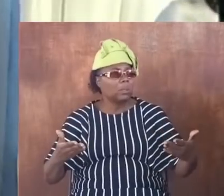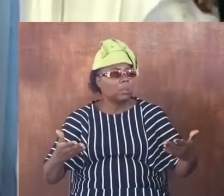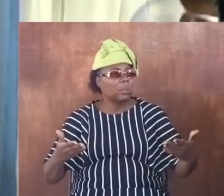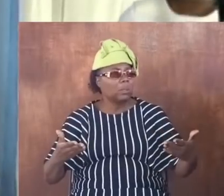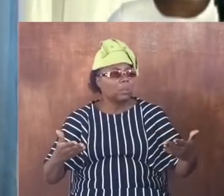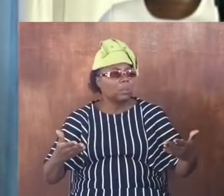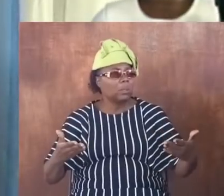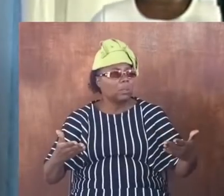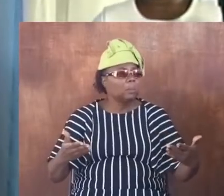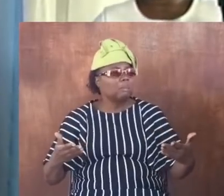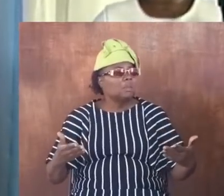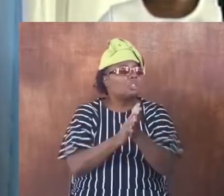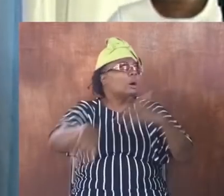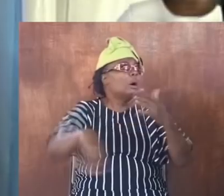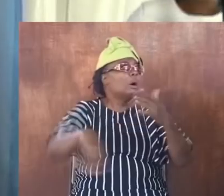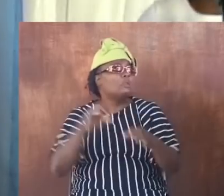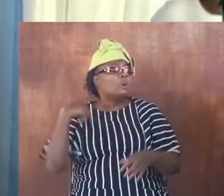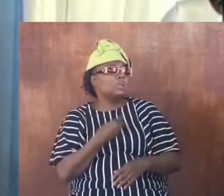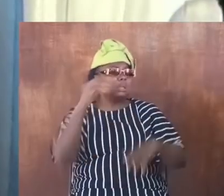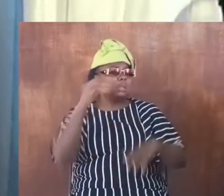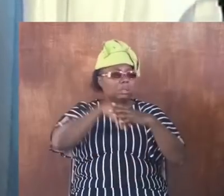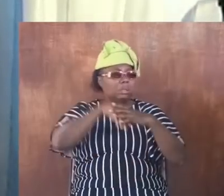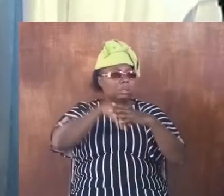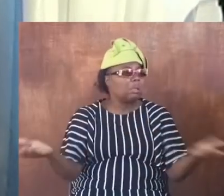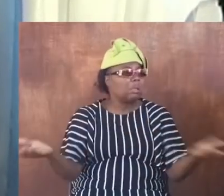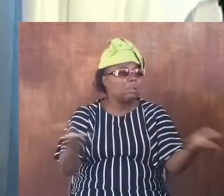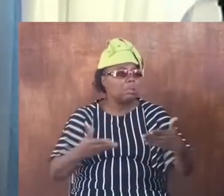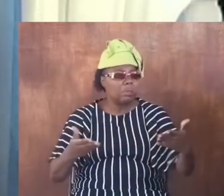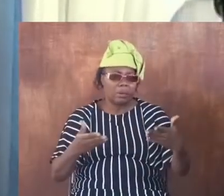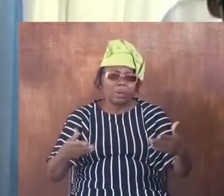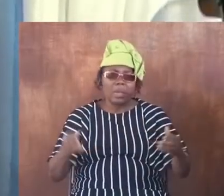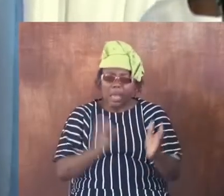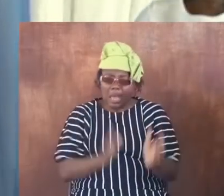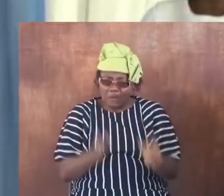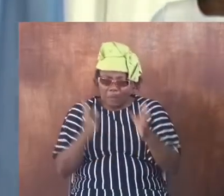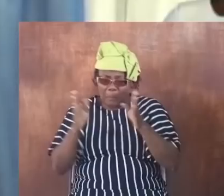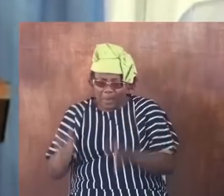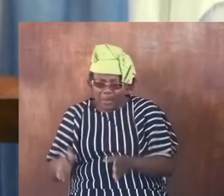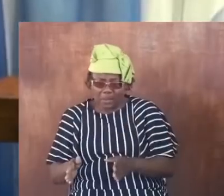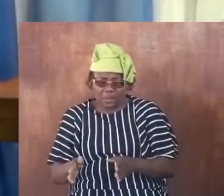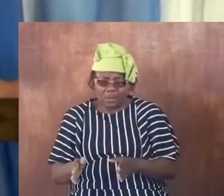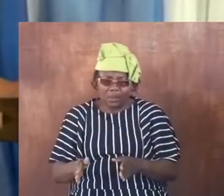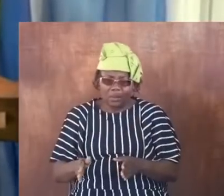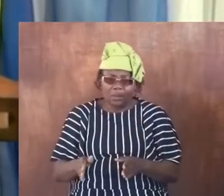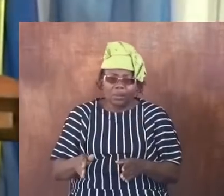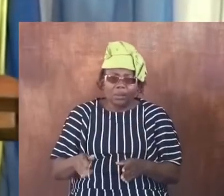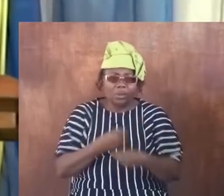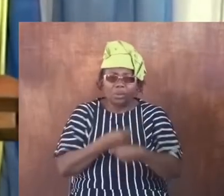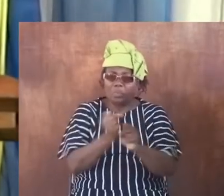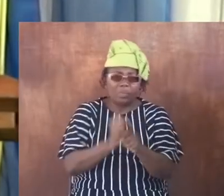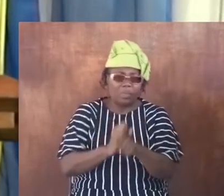All of us inside here have plans to make ourselves better off